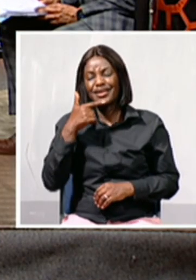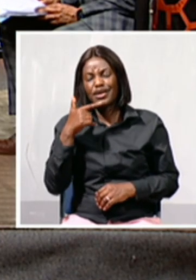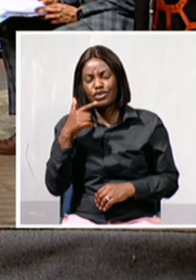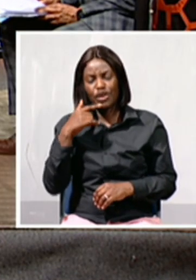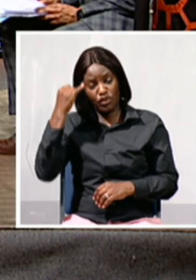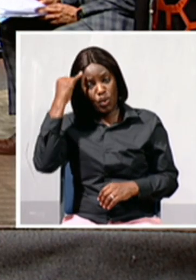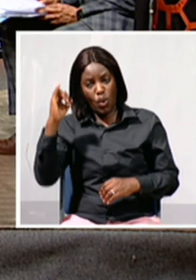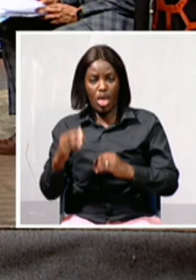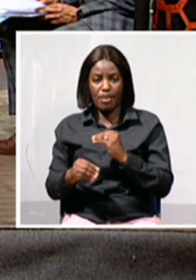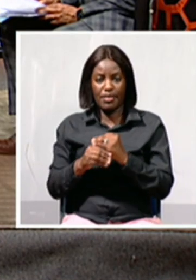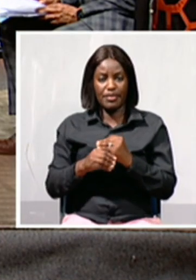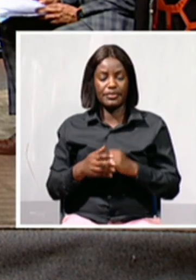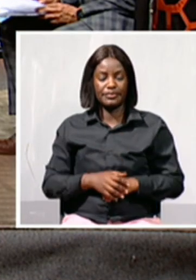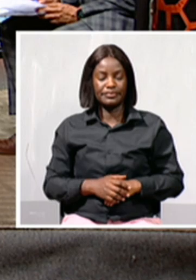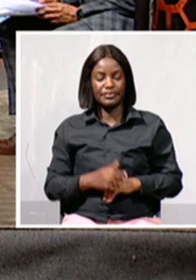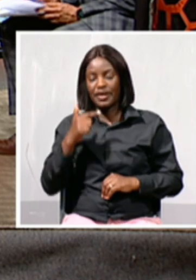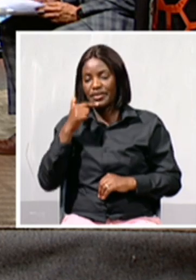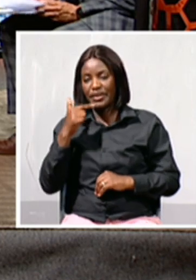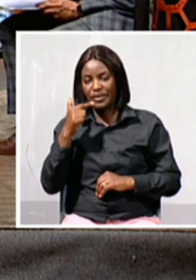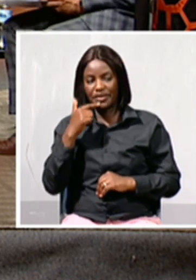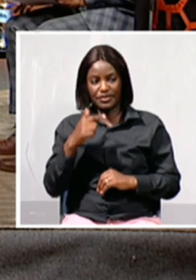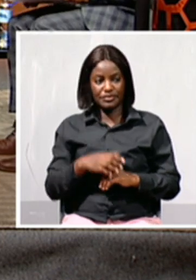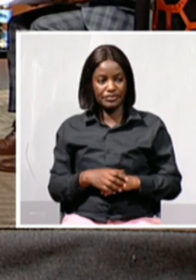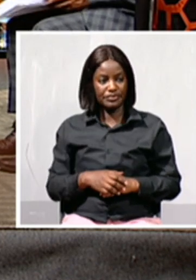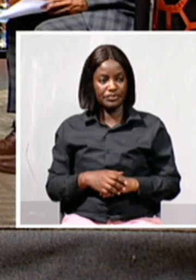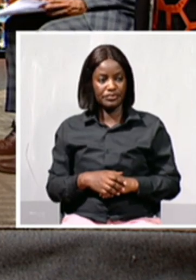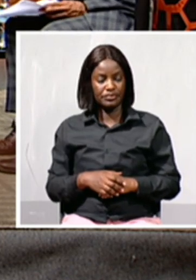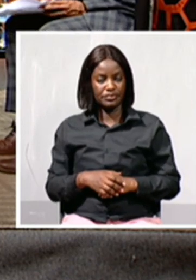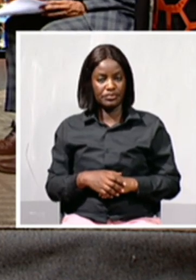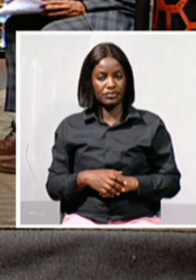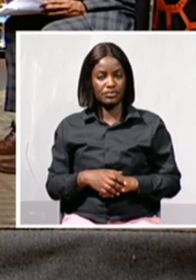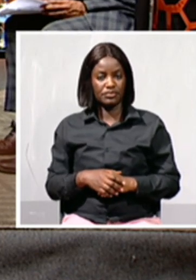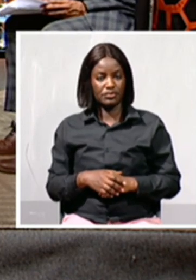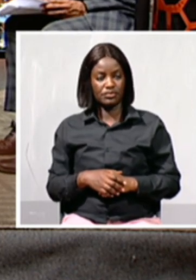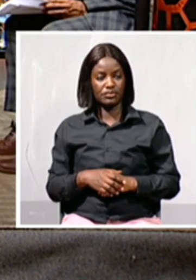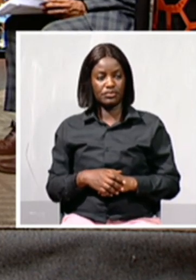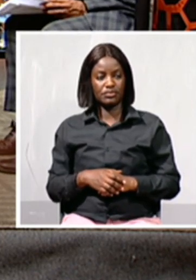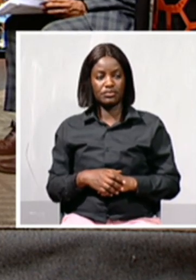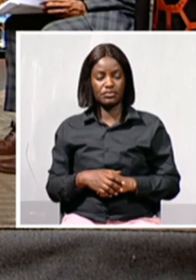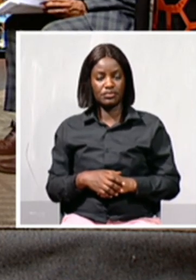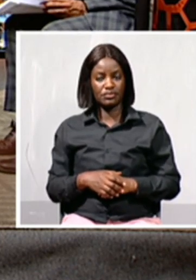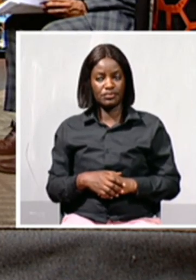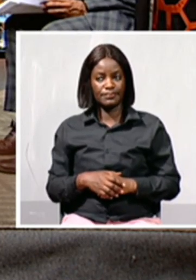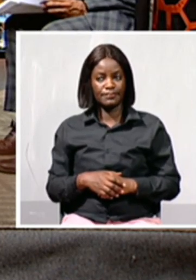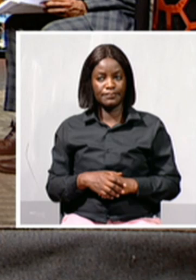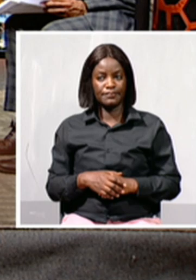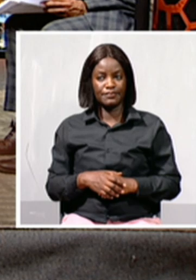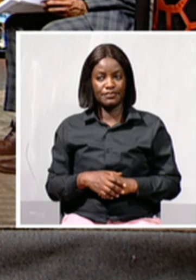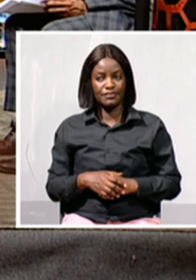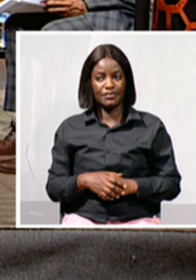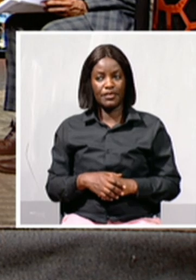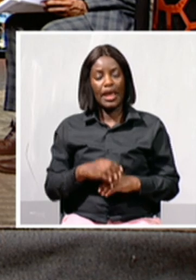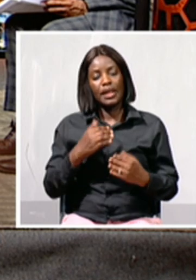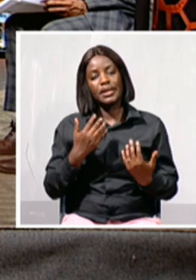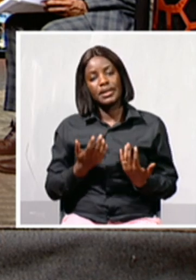contribution. You're welcome. Thank you very much. I'd like to hear your take on it. You know, the